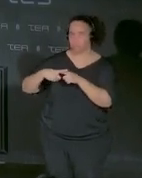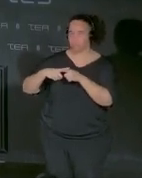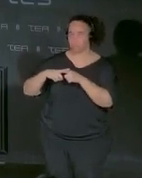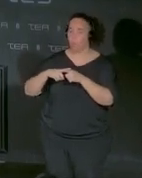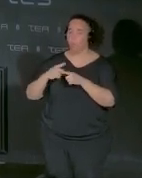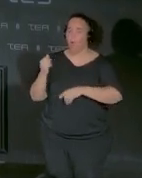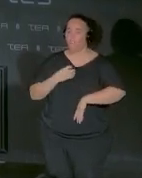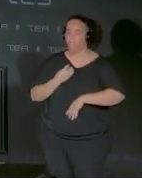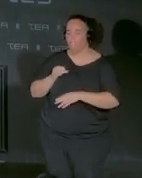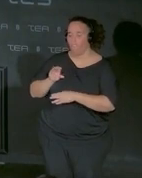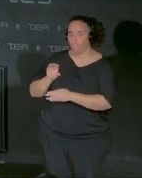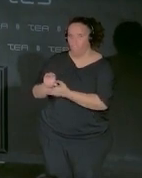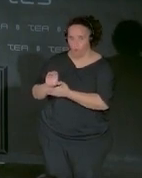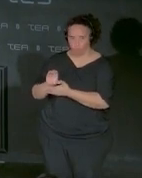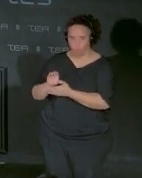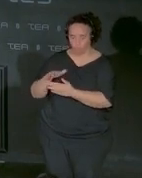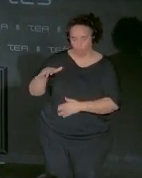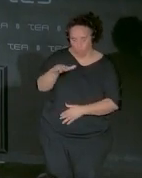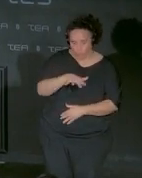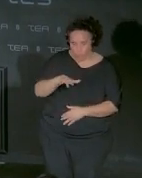a lot of knowledge, a lot of learnings.